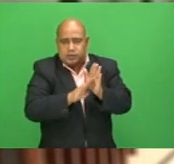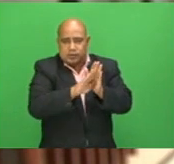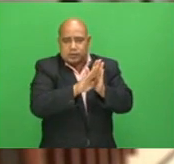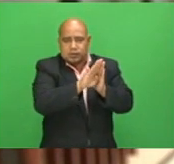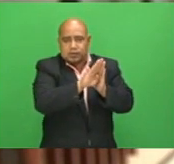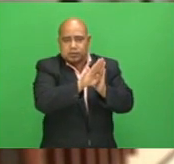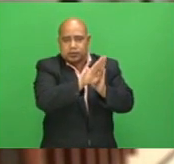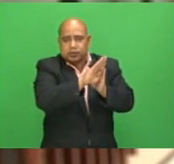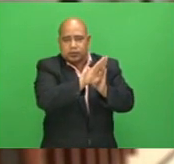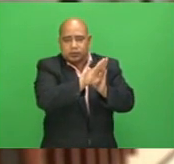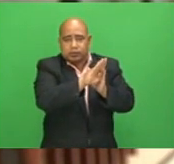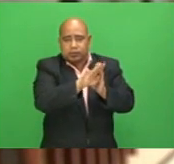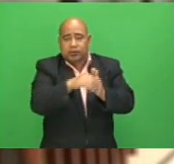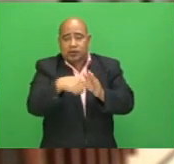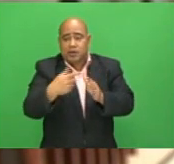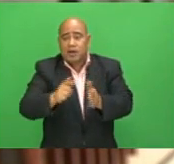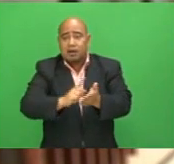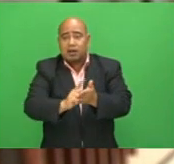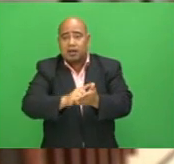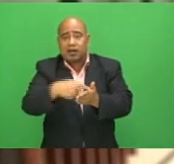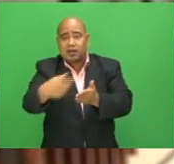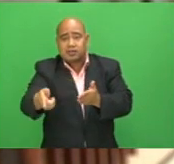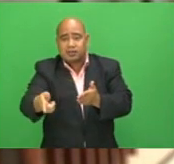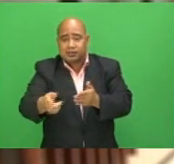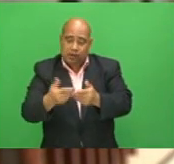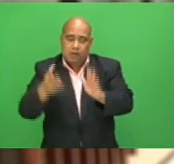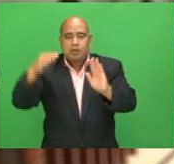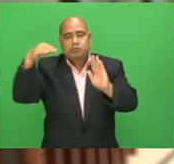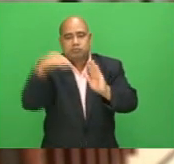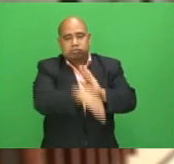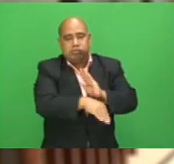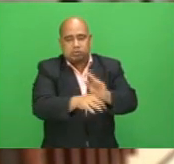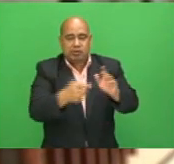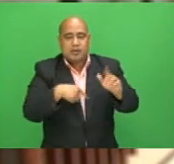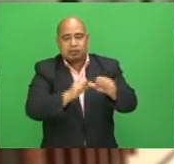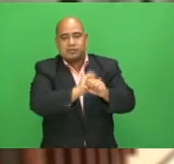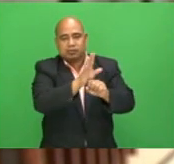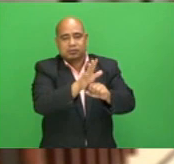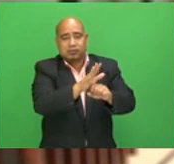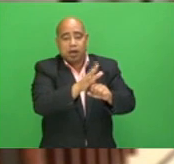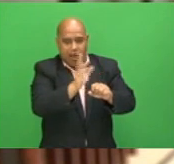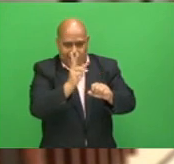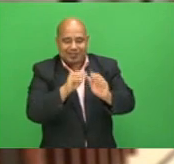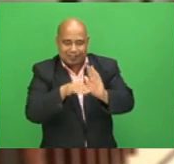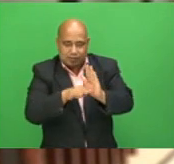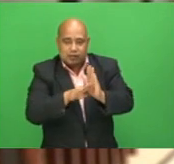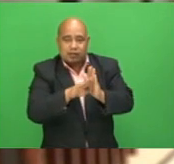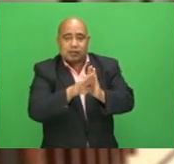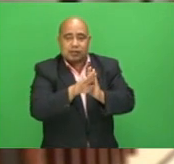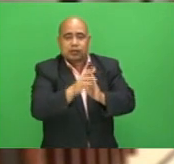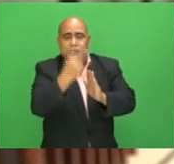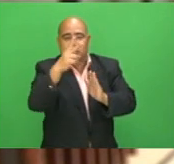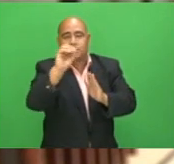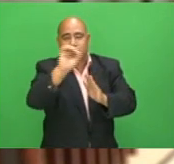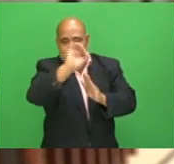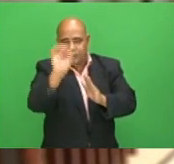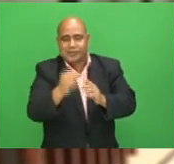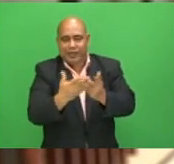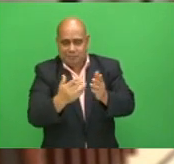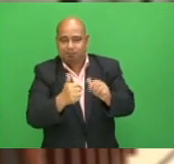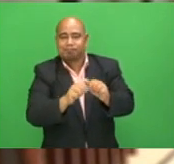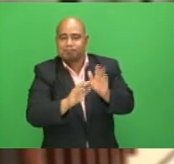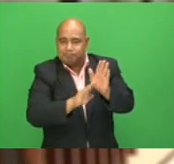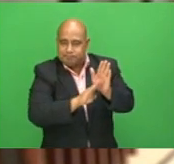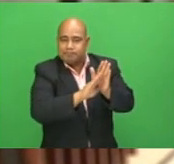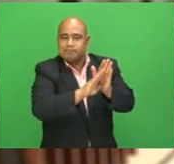losses caused by coronavirus lockdowns, recovering around 30% of the jobs initially shared.